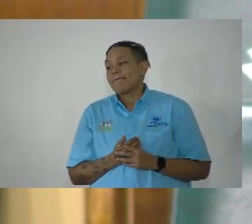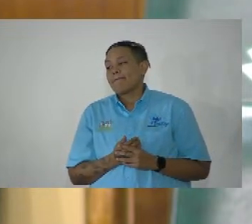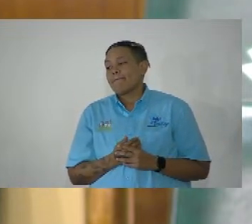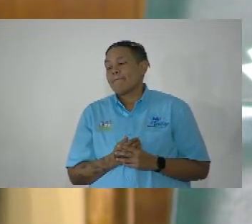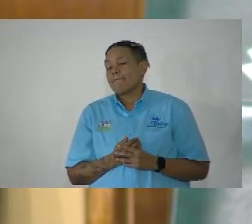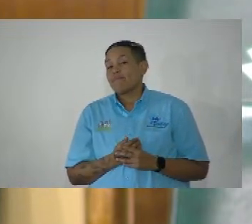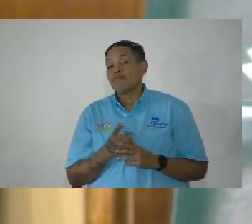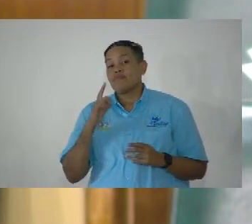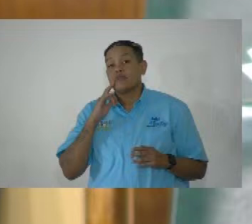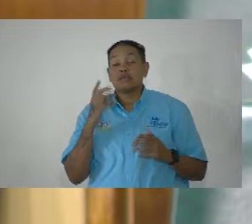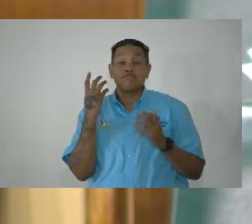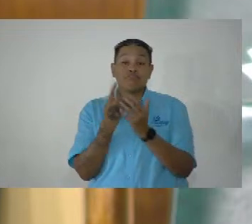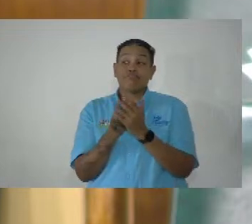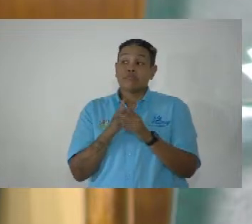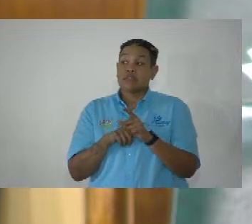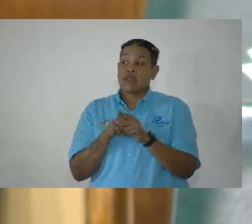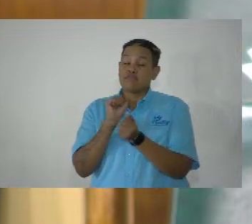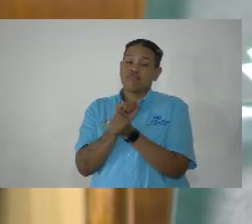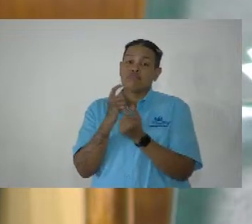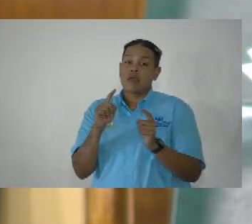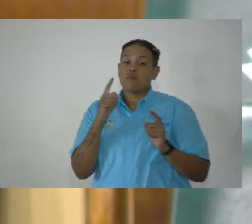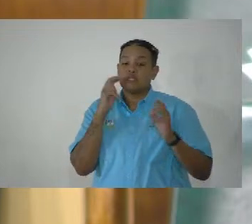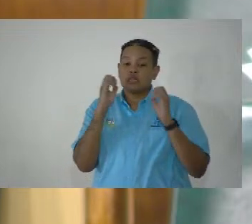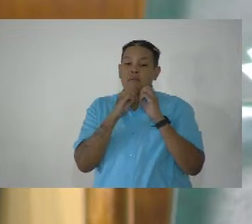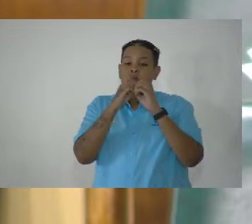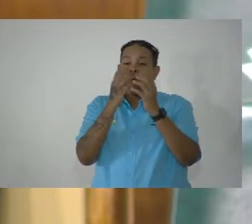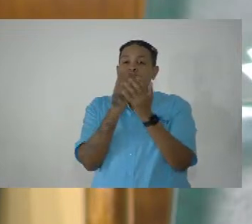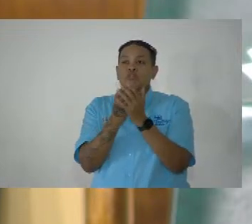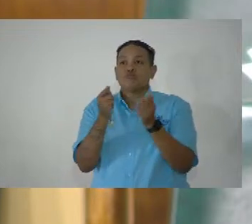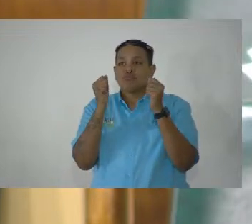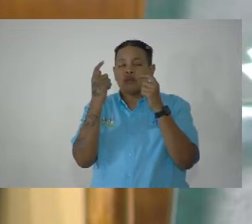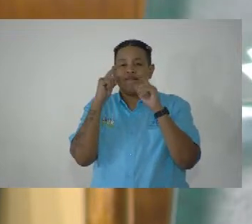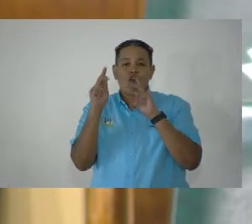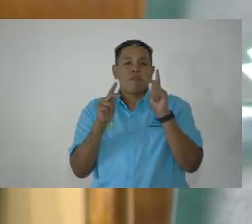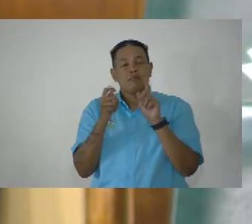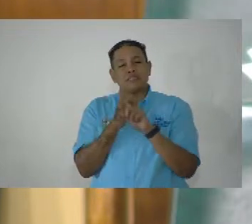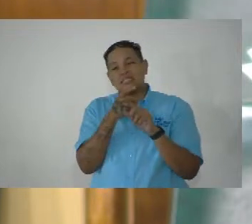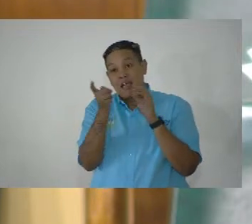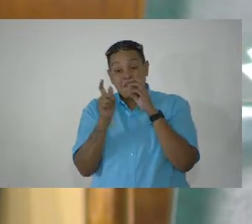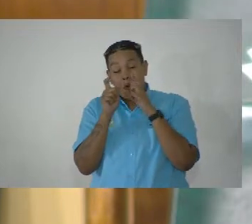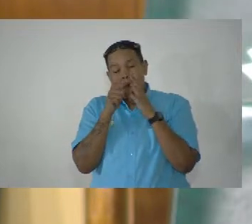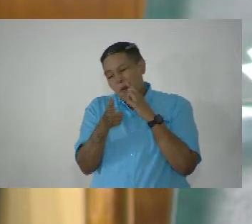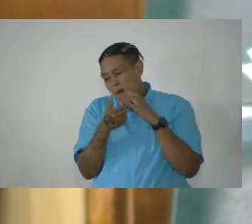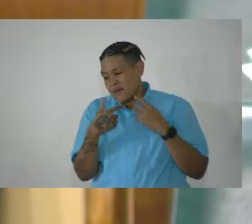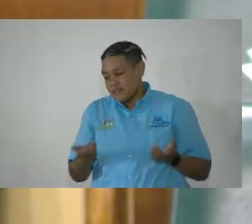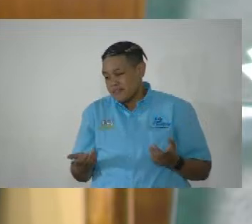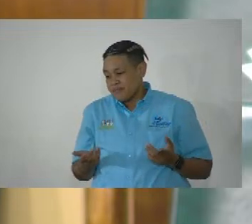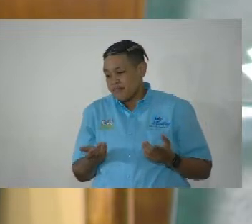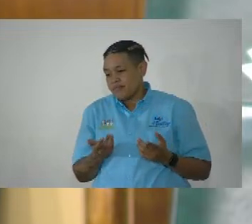as far as jail time, we will see more of a jail time for persons who,